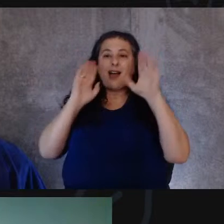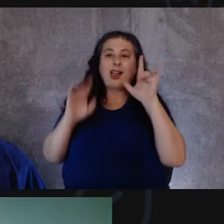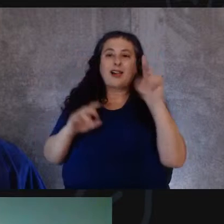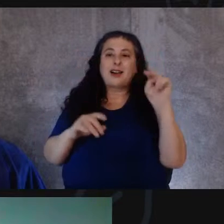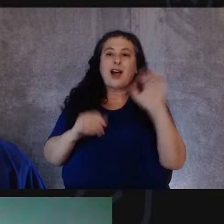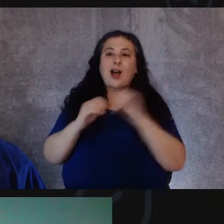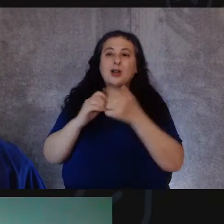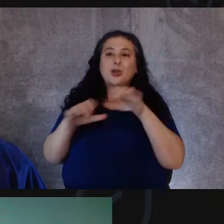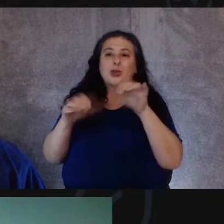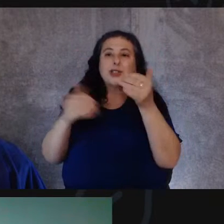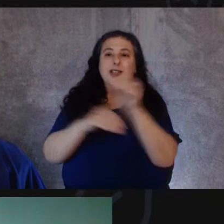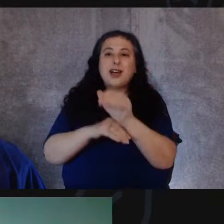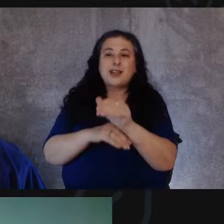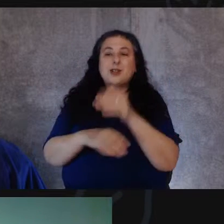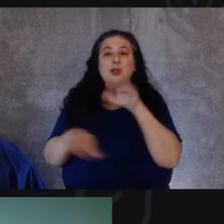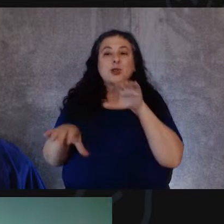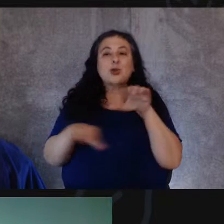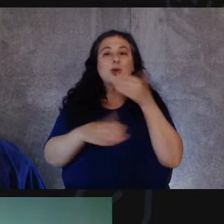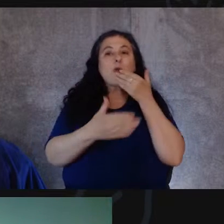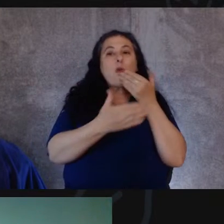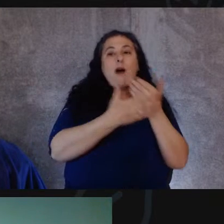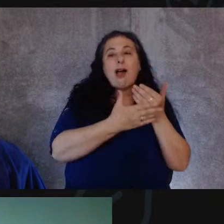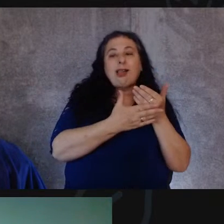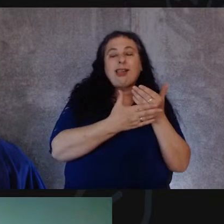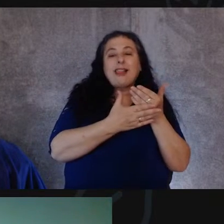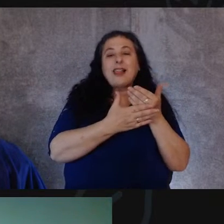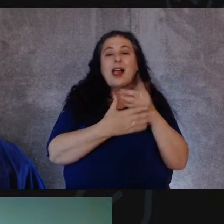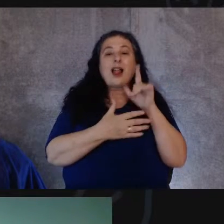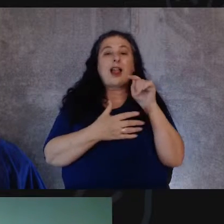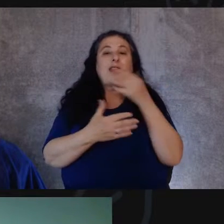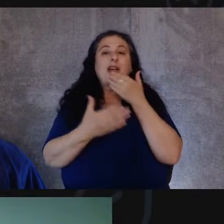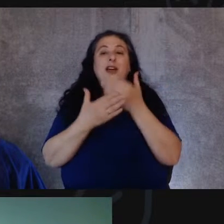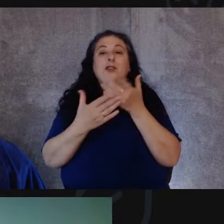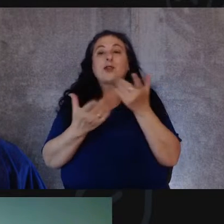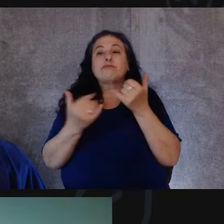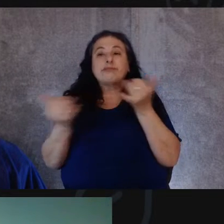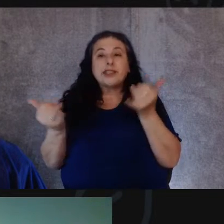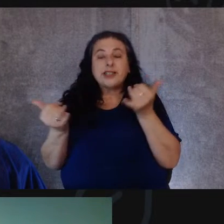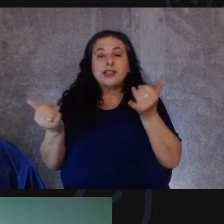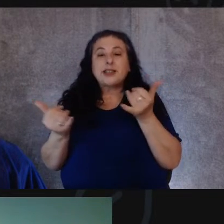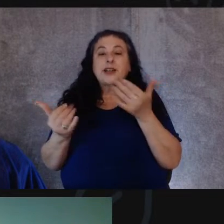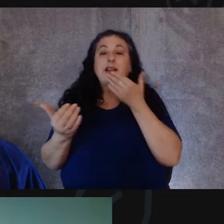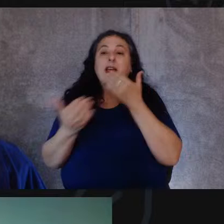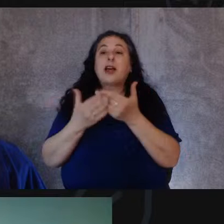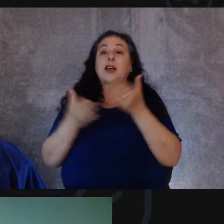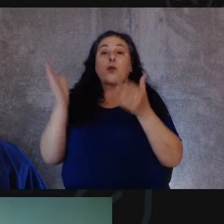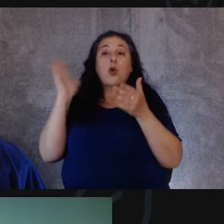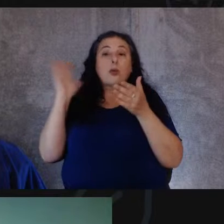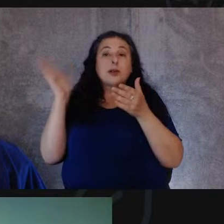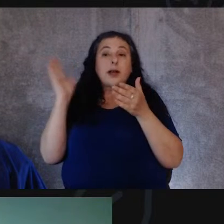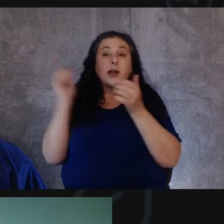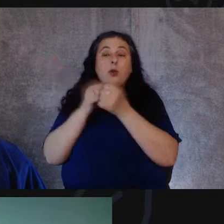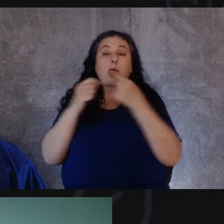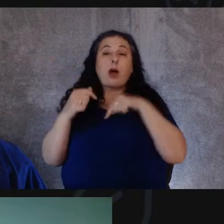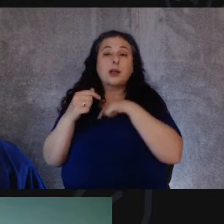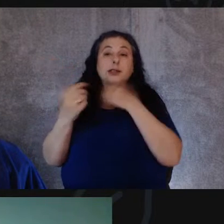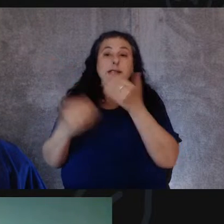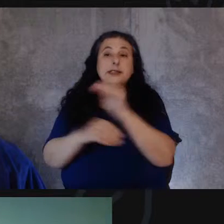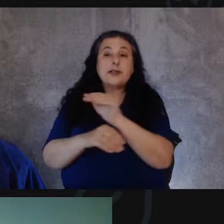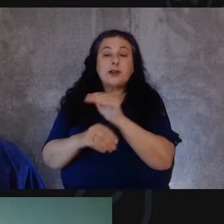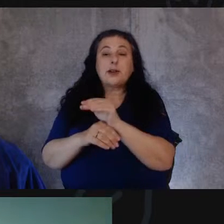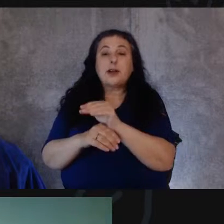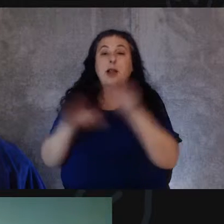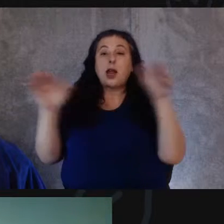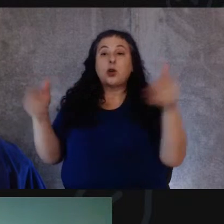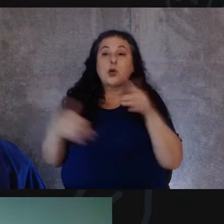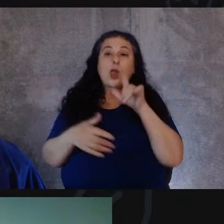doing tonight? Doing well. Lynne, thank you so much for being here. Thank you for presenting with us this evening. So I'm going to